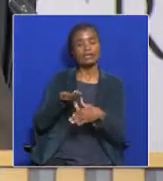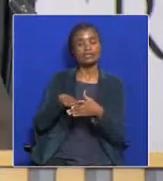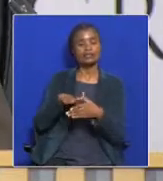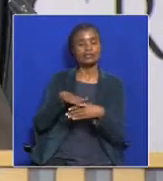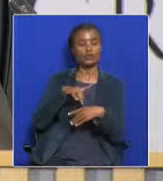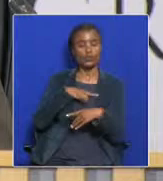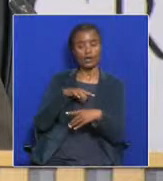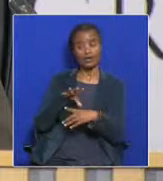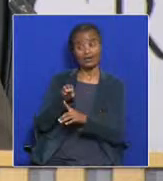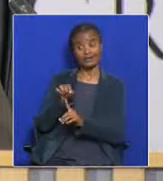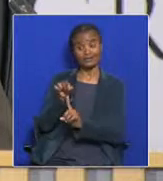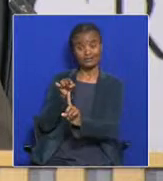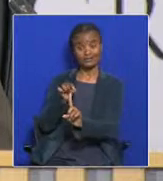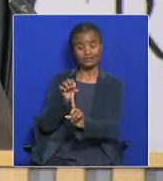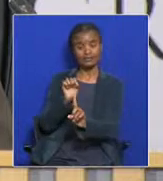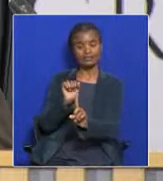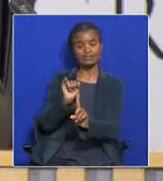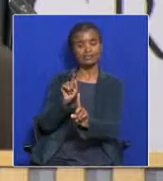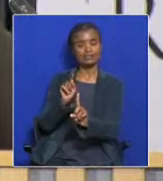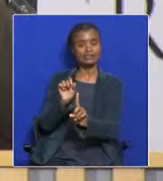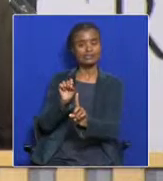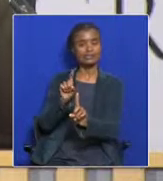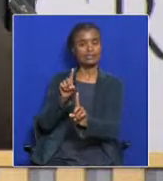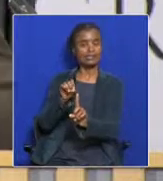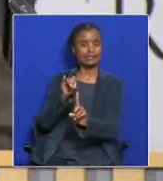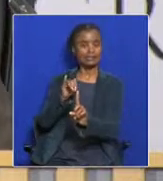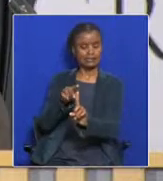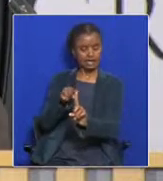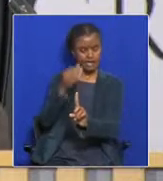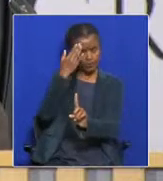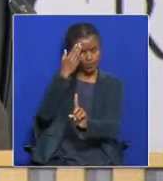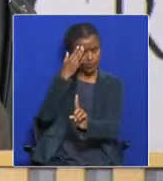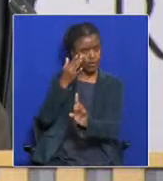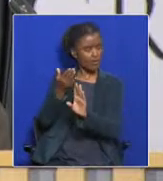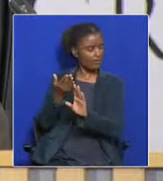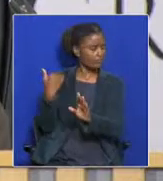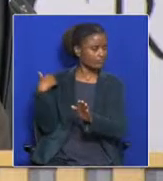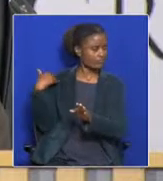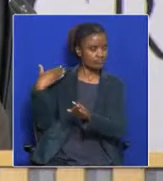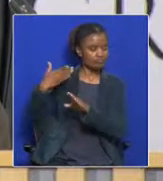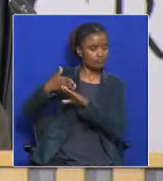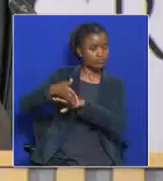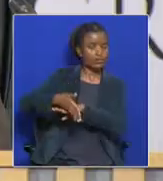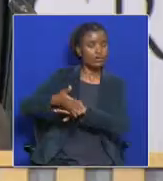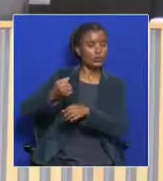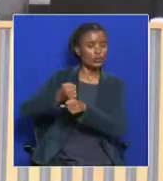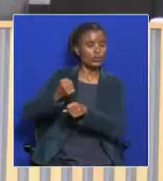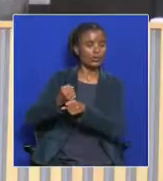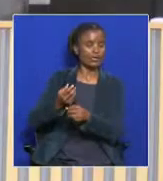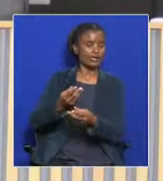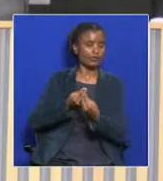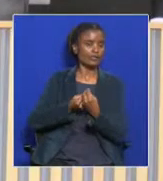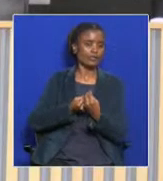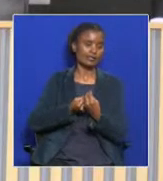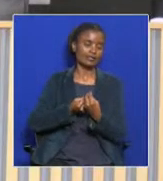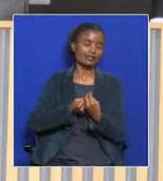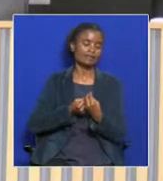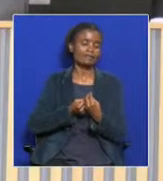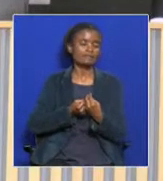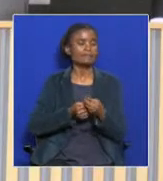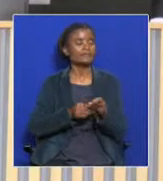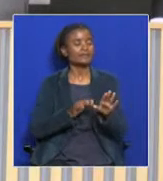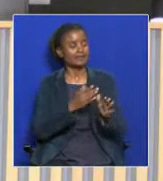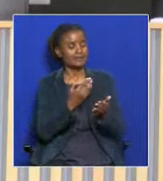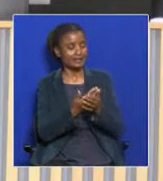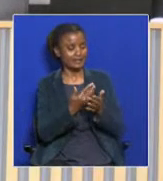because we know him. I've been working with him for years, so this newfound fear is... Can I do this? I was just giving you context Okay, and you understand I'm it, because I digressing. don't